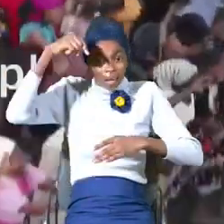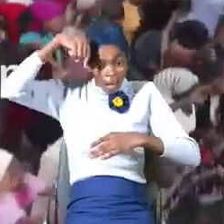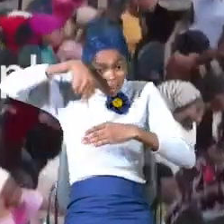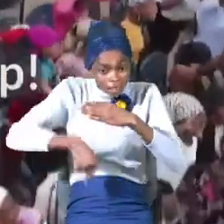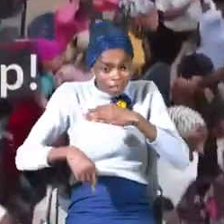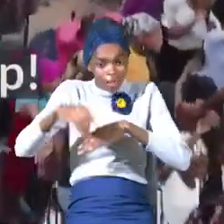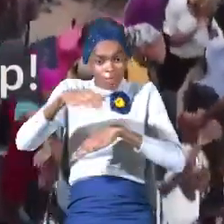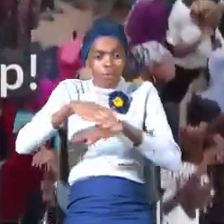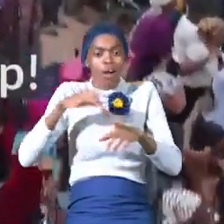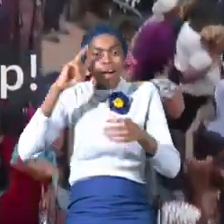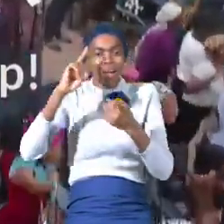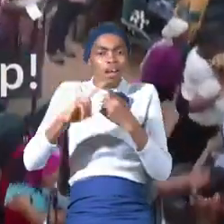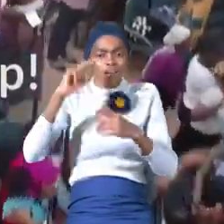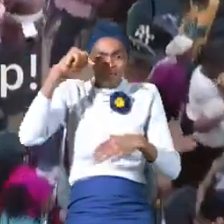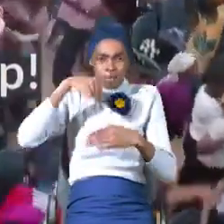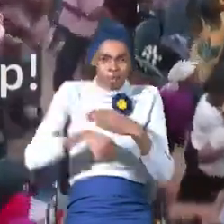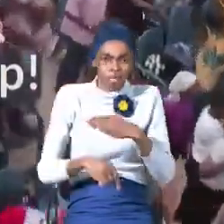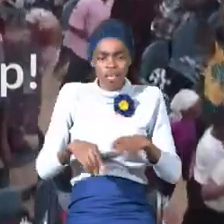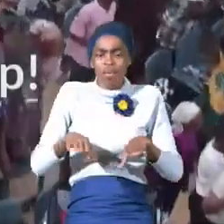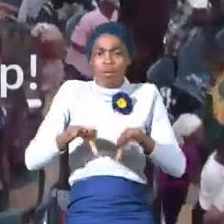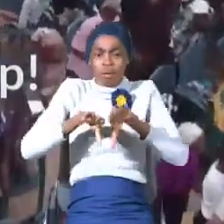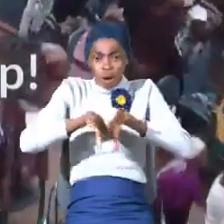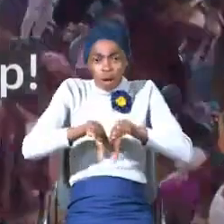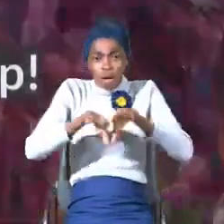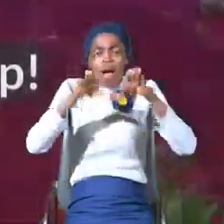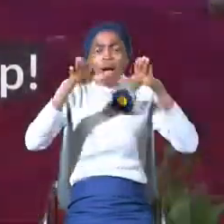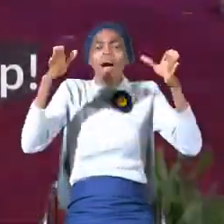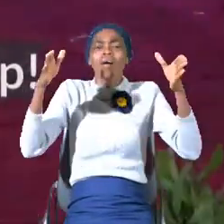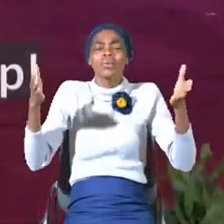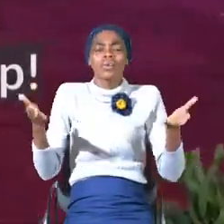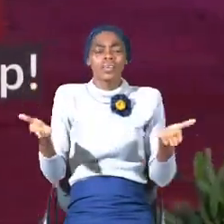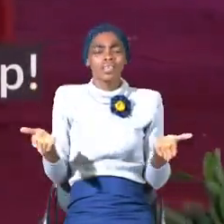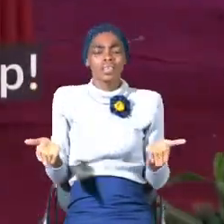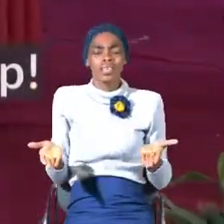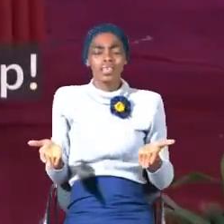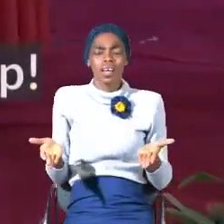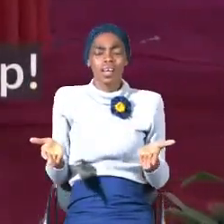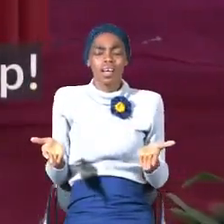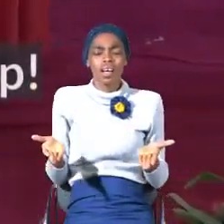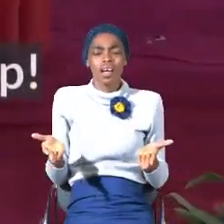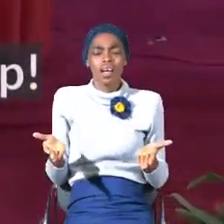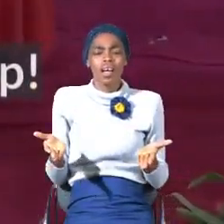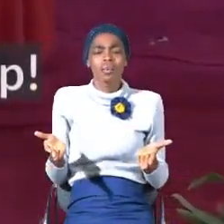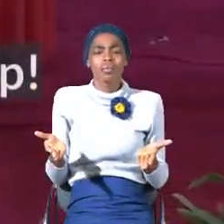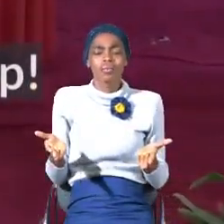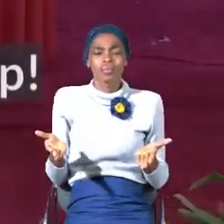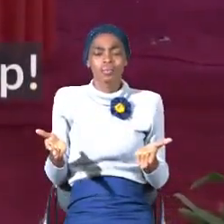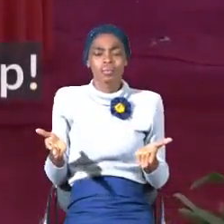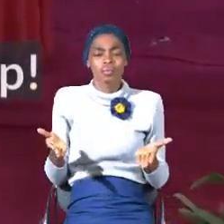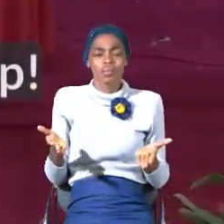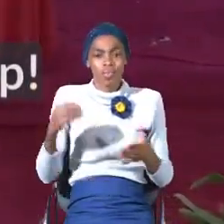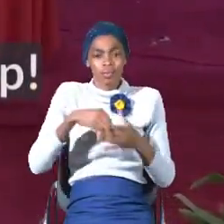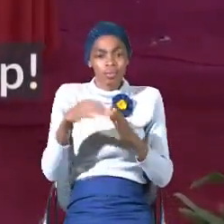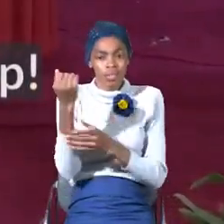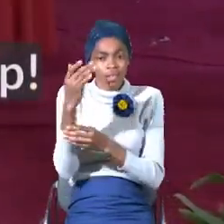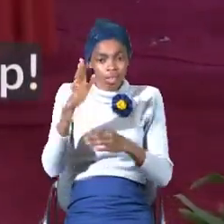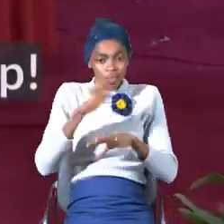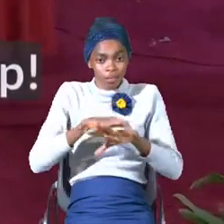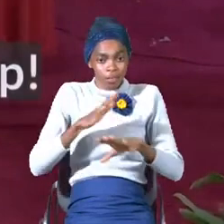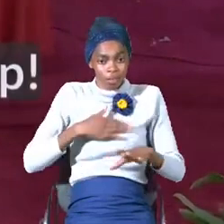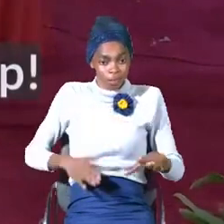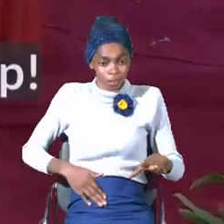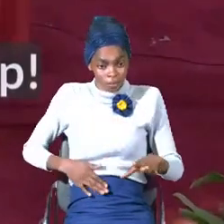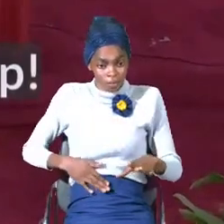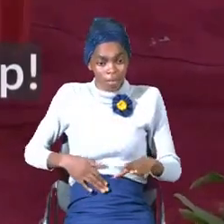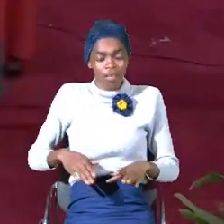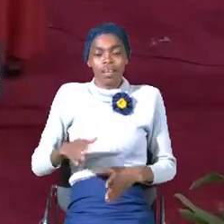up. Let him call unto thee open up. Somebody place your hands on your belly. Channels